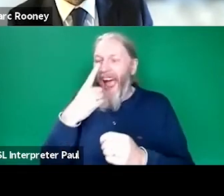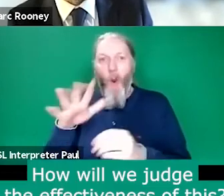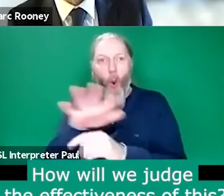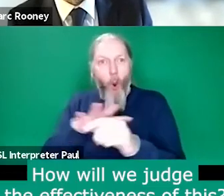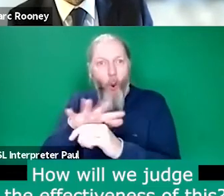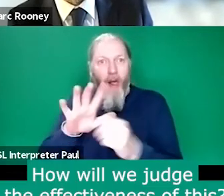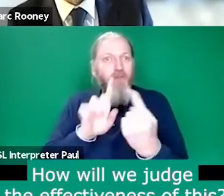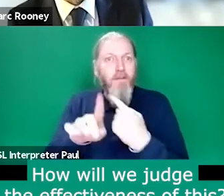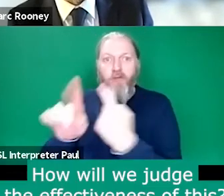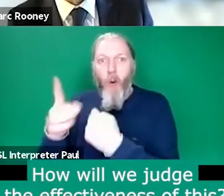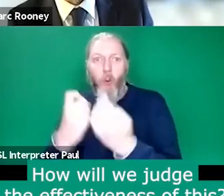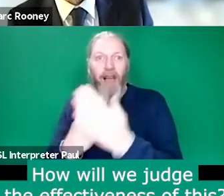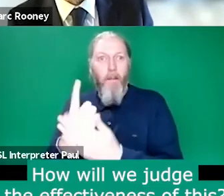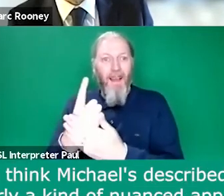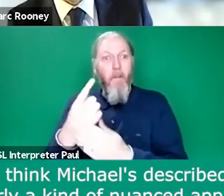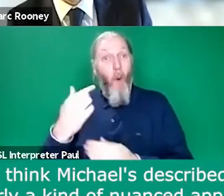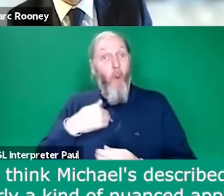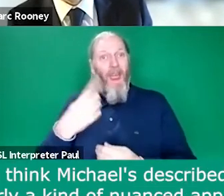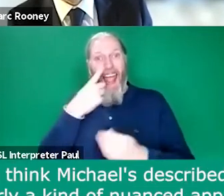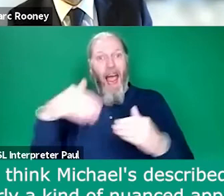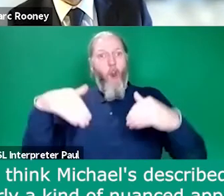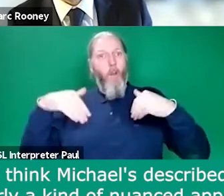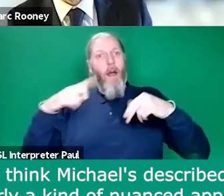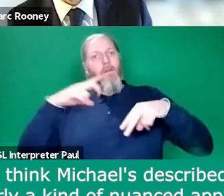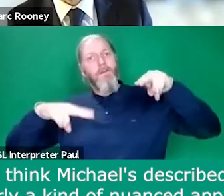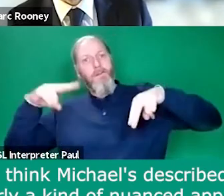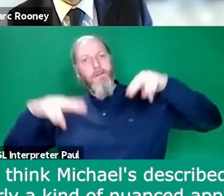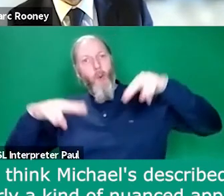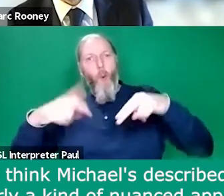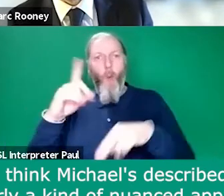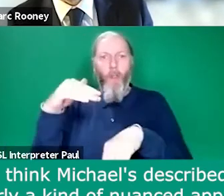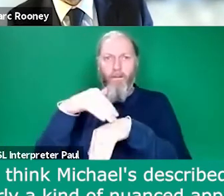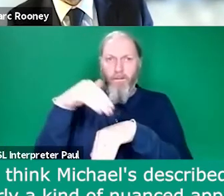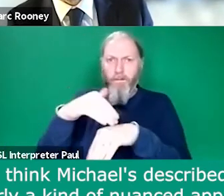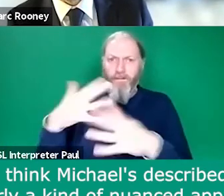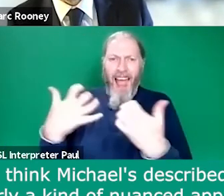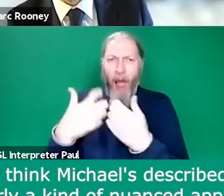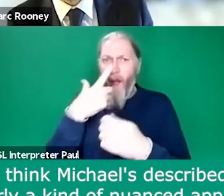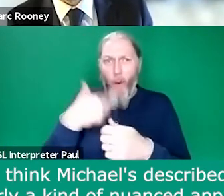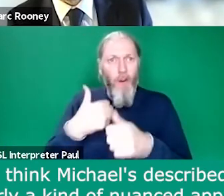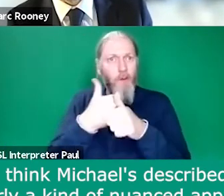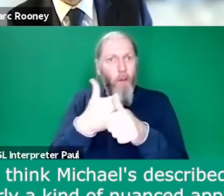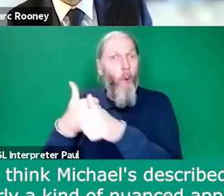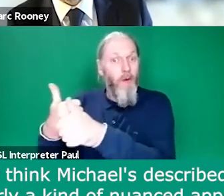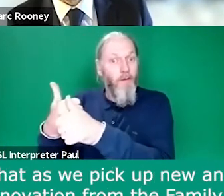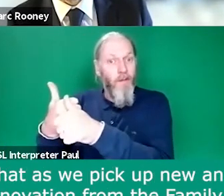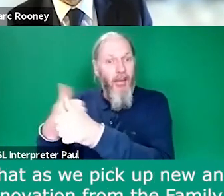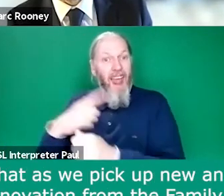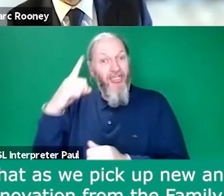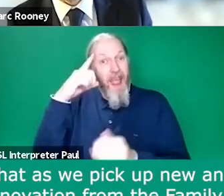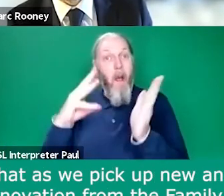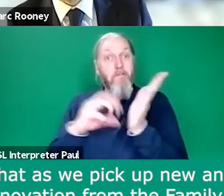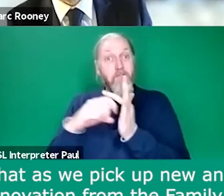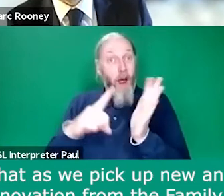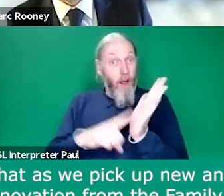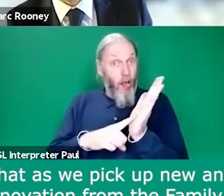impact. How will we judge the effectiveness of this? And I think Michael's described ever so clearly a kind of nuanced approach to that as we